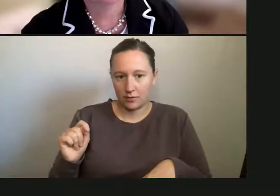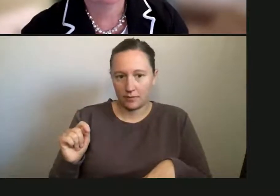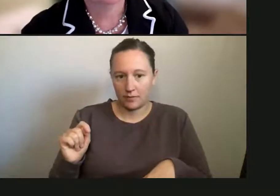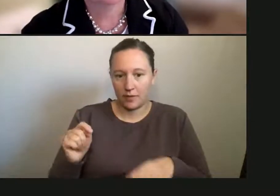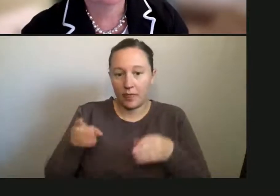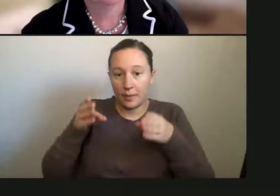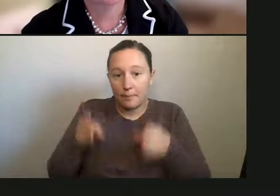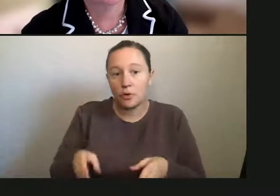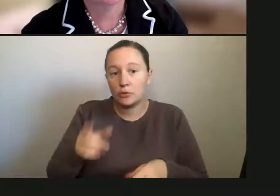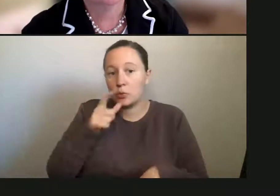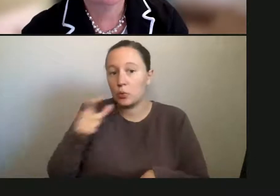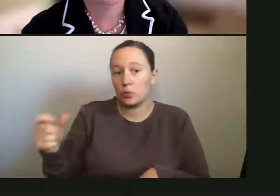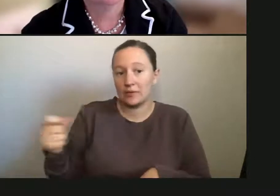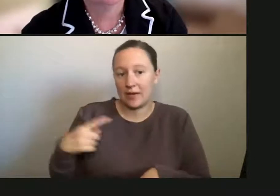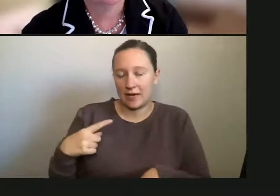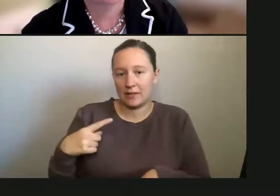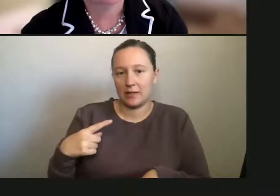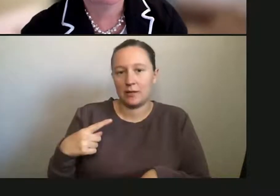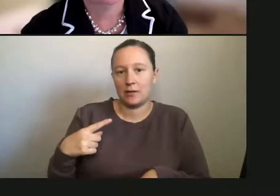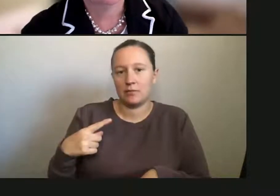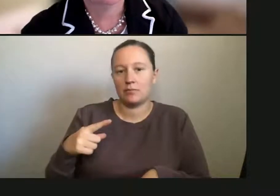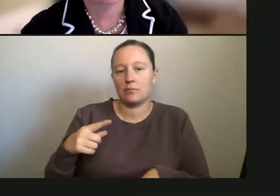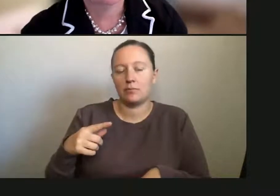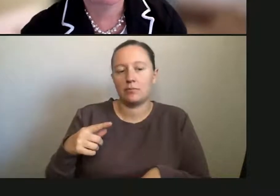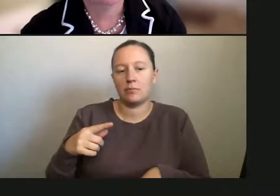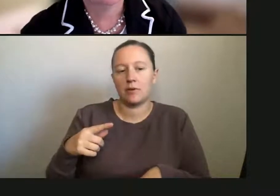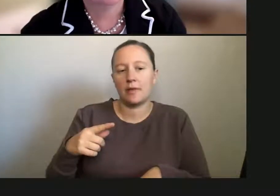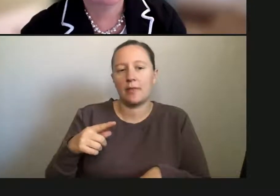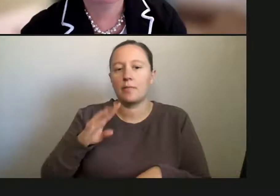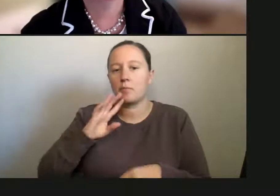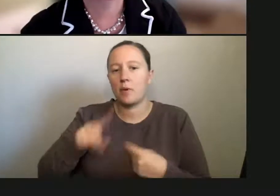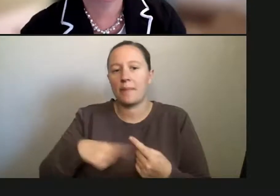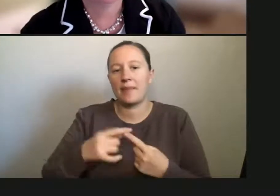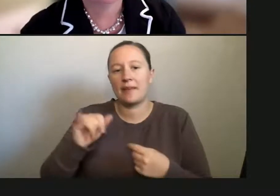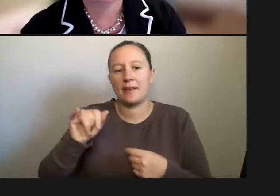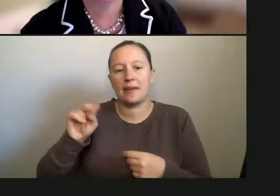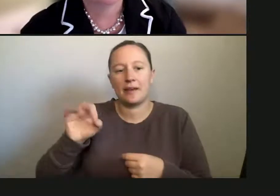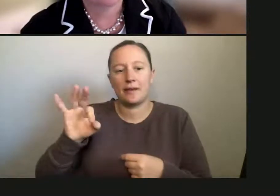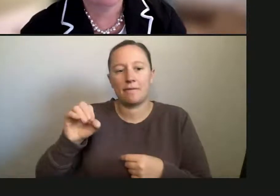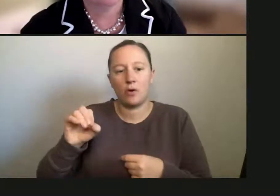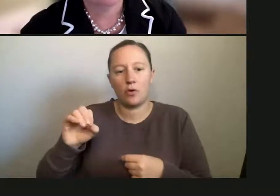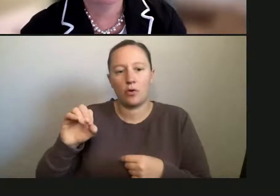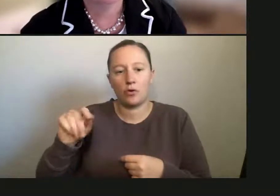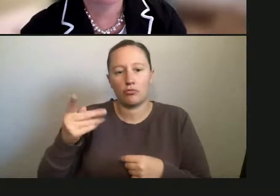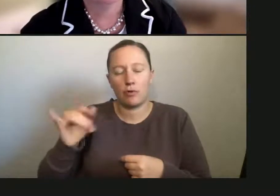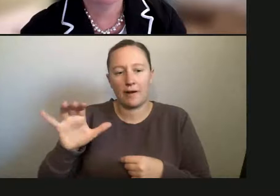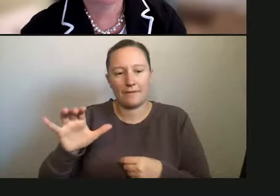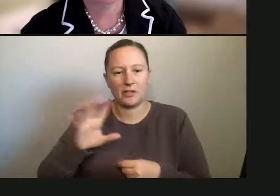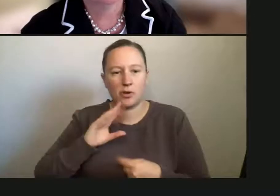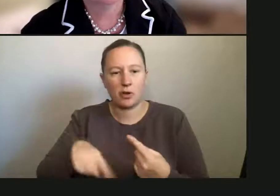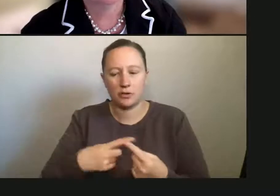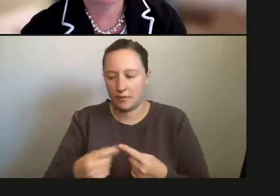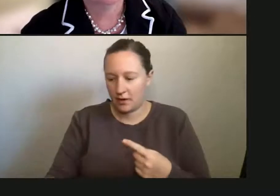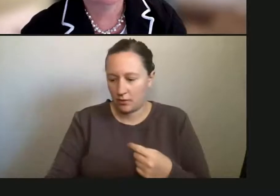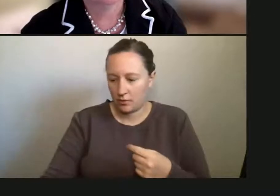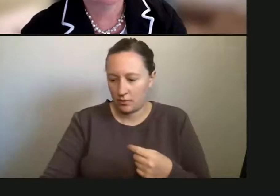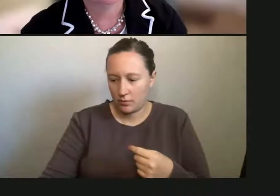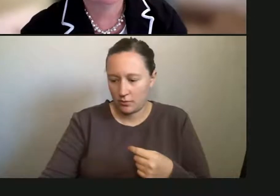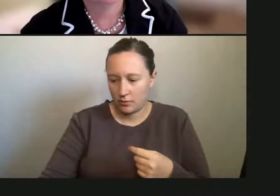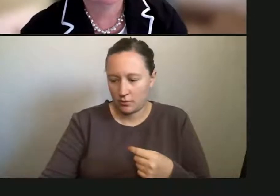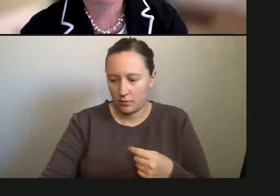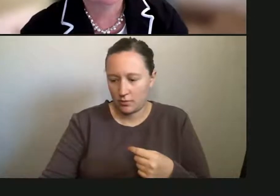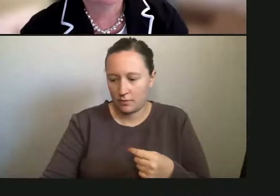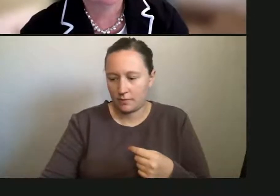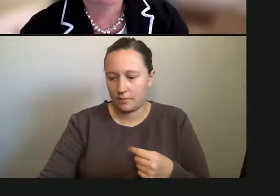person asking the question references the infographic that talks about exemption 4, which involves the collection or study of